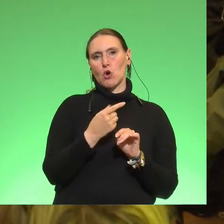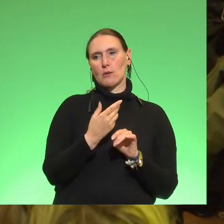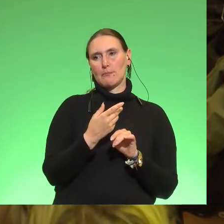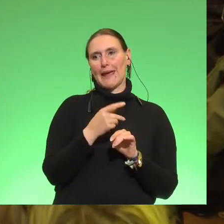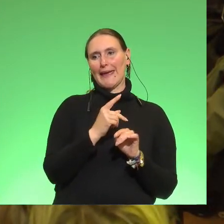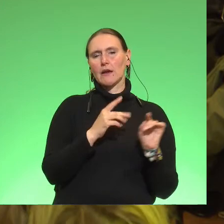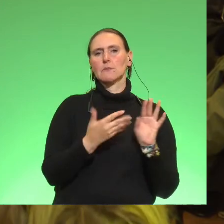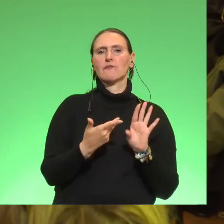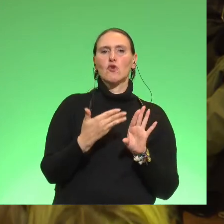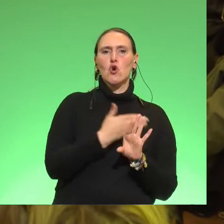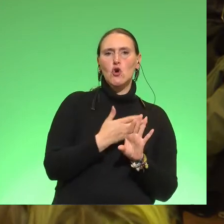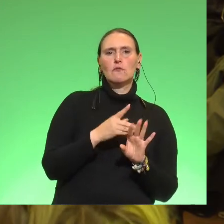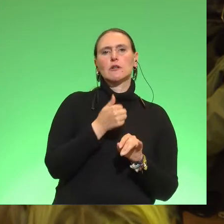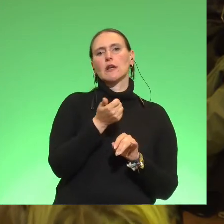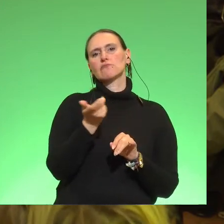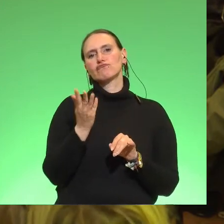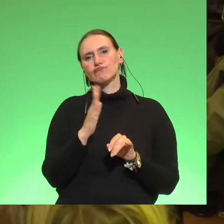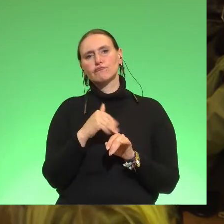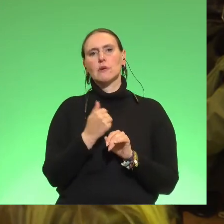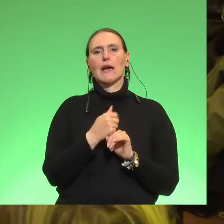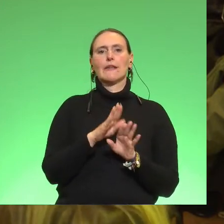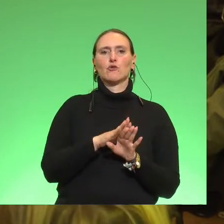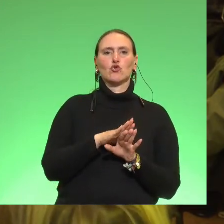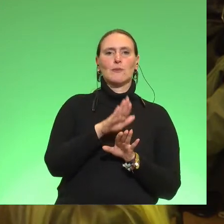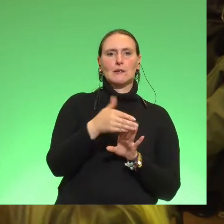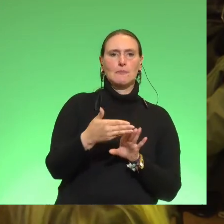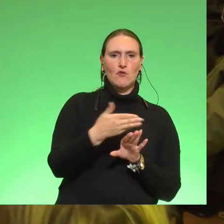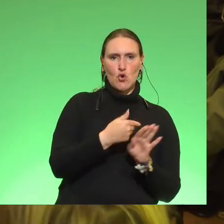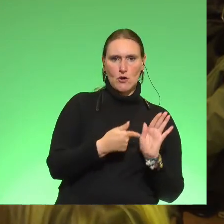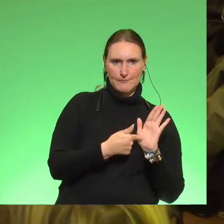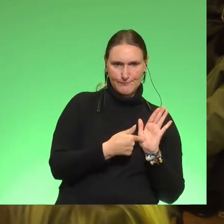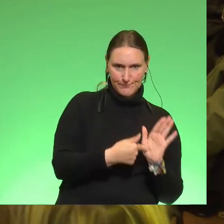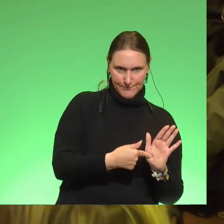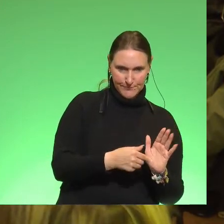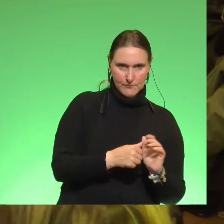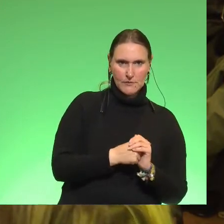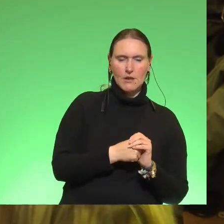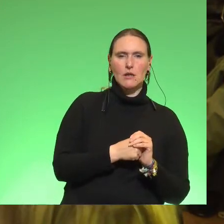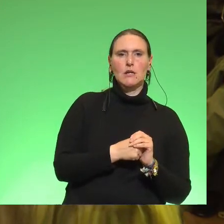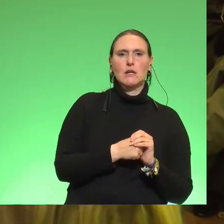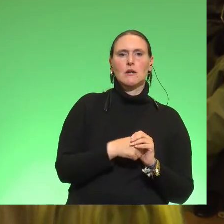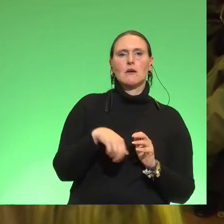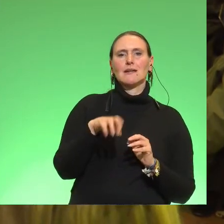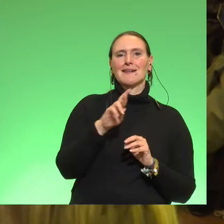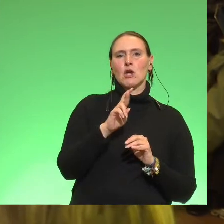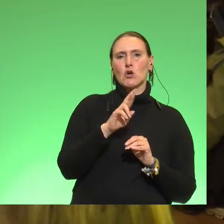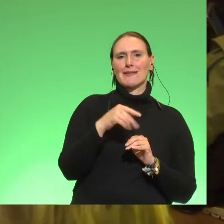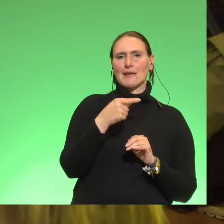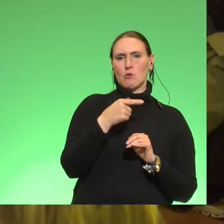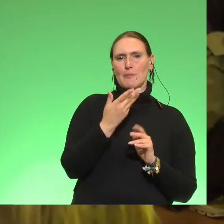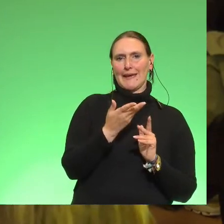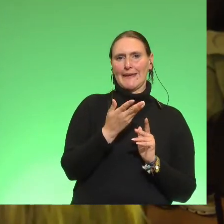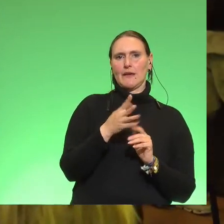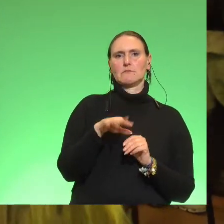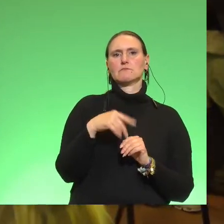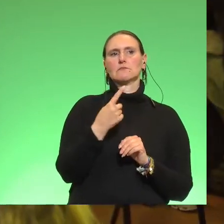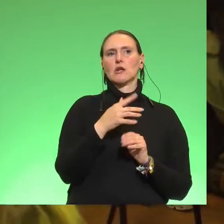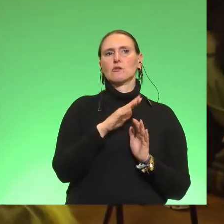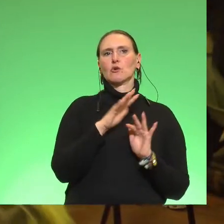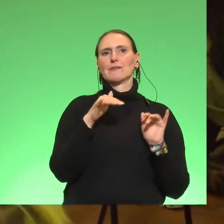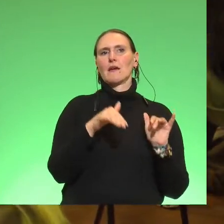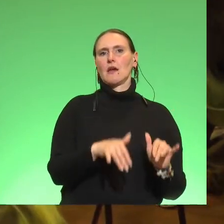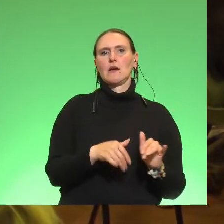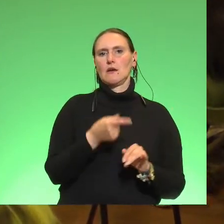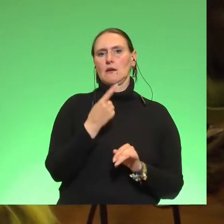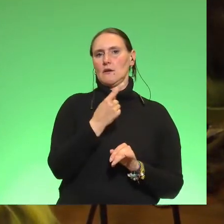at earlier editions of Documenta. I don't think Johan Grimont was there 100 days. No, that's what I mean. And I think